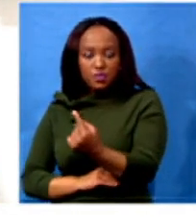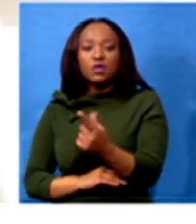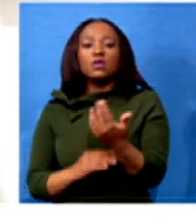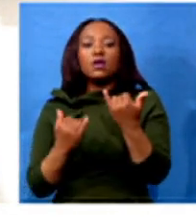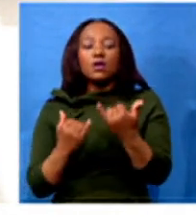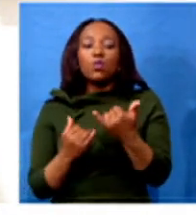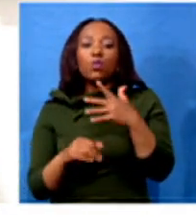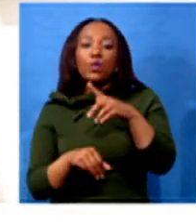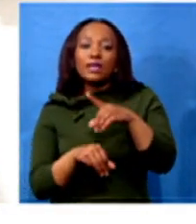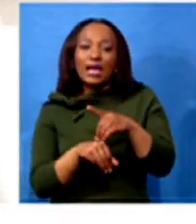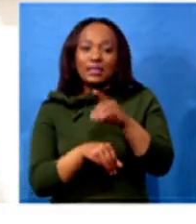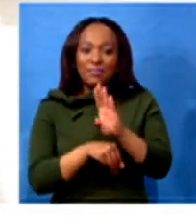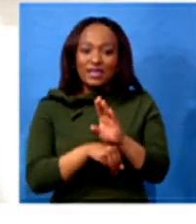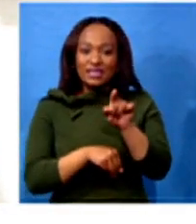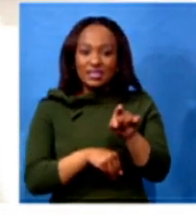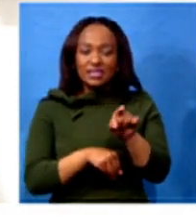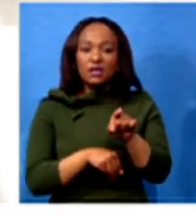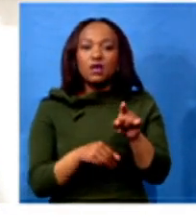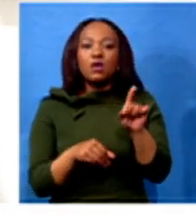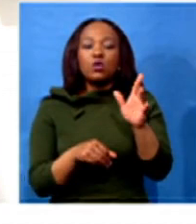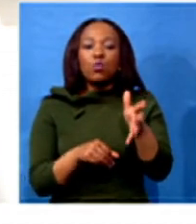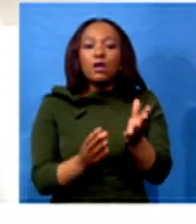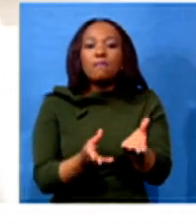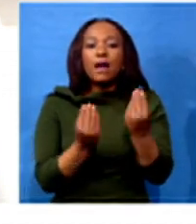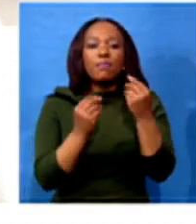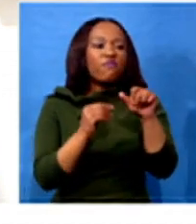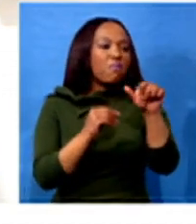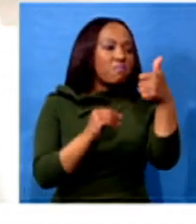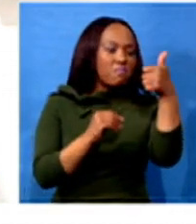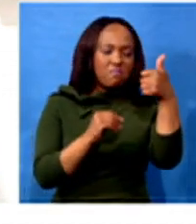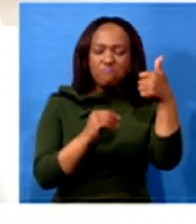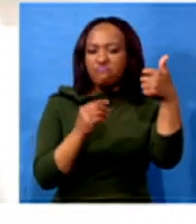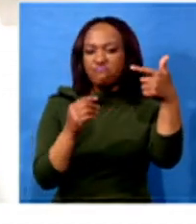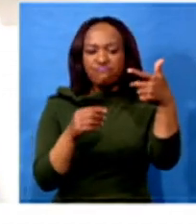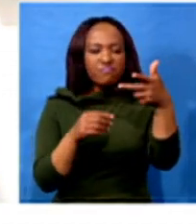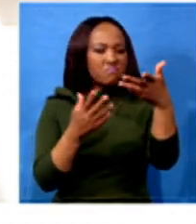a database that would get from another institution, whether it's